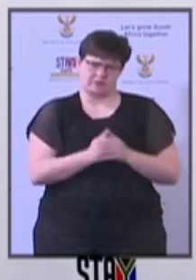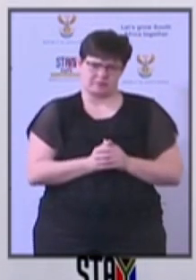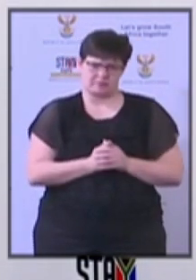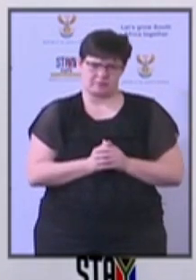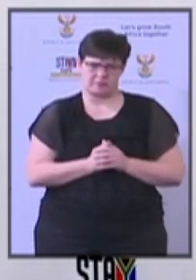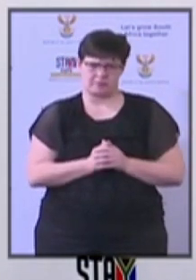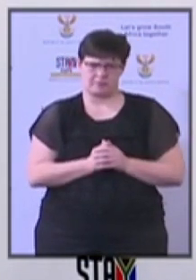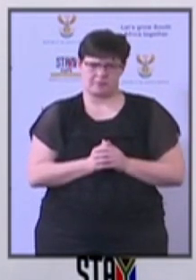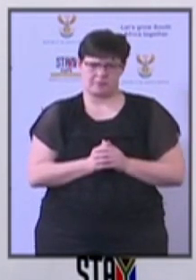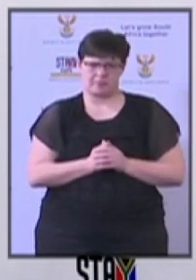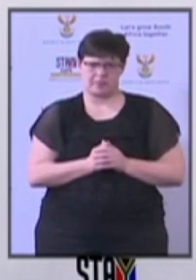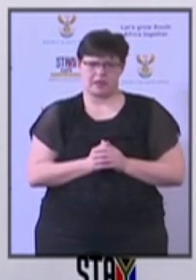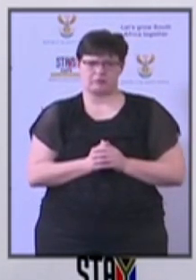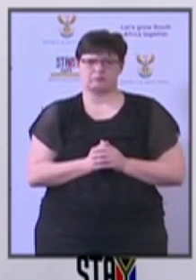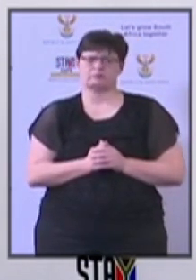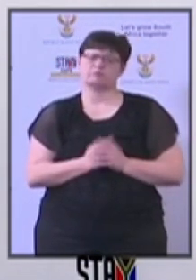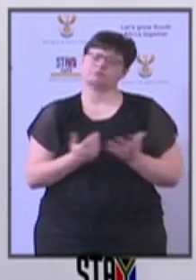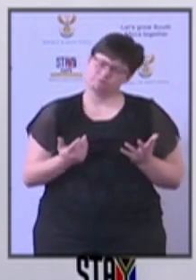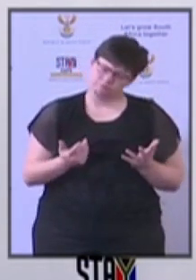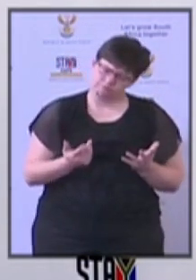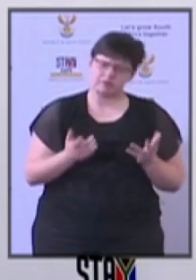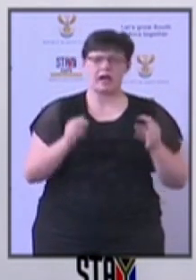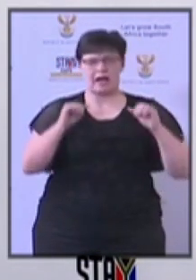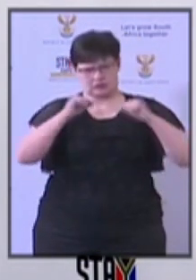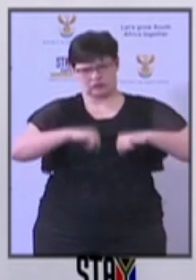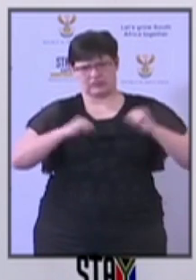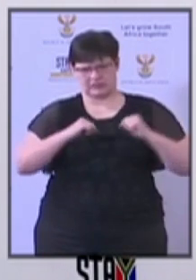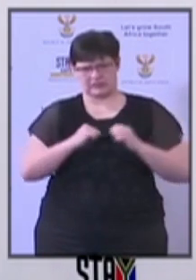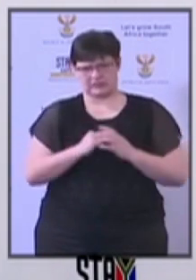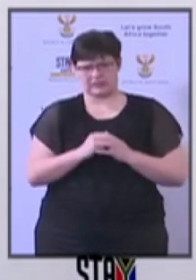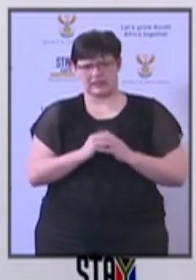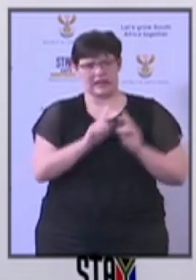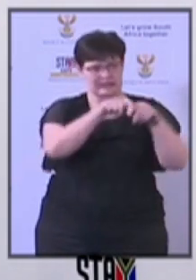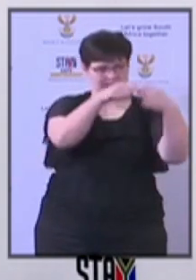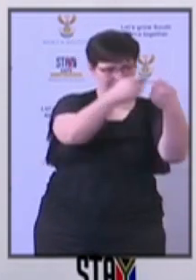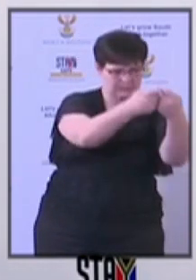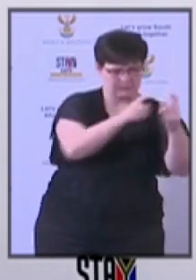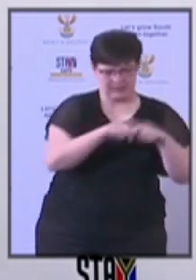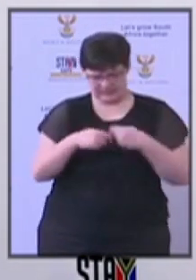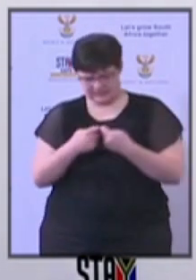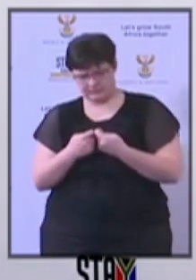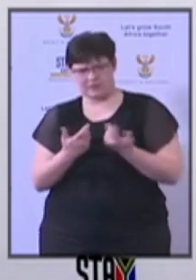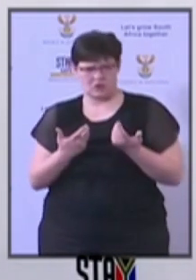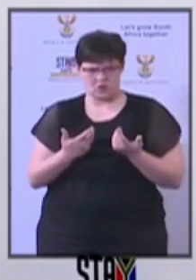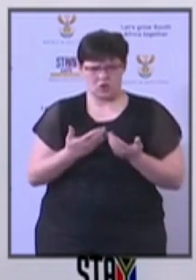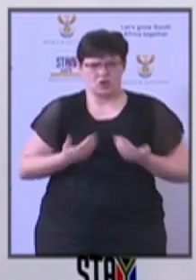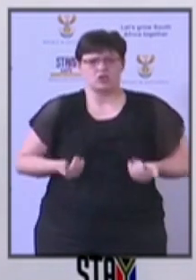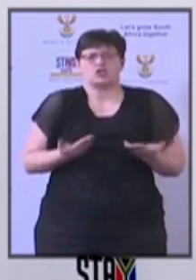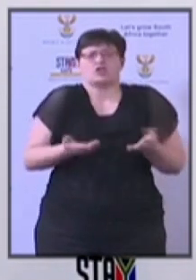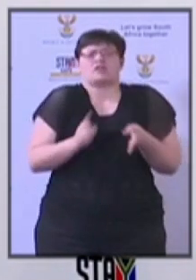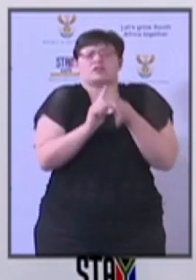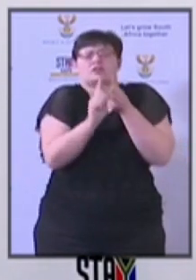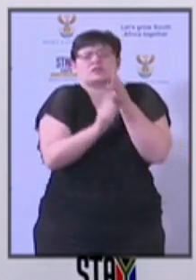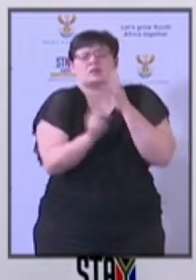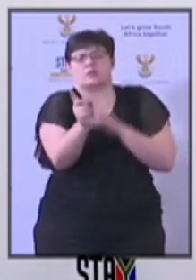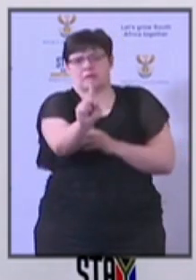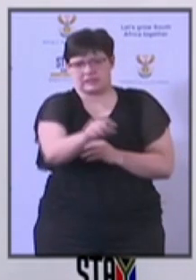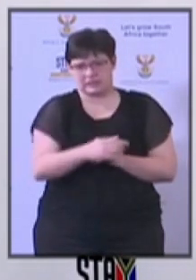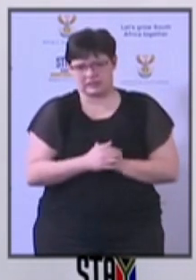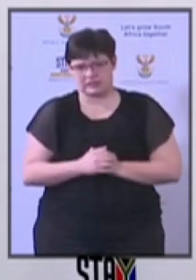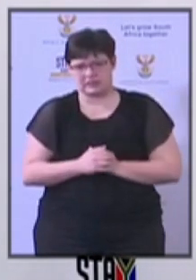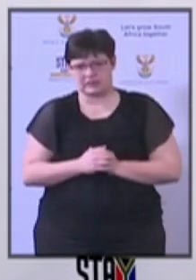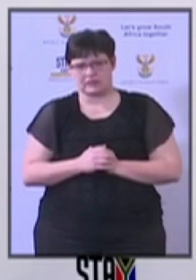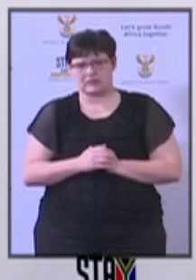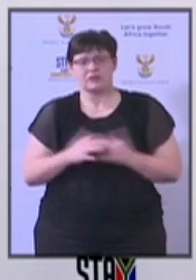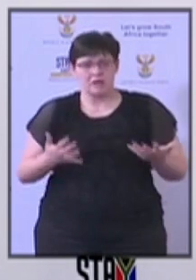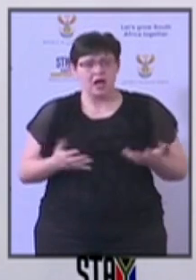But we agreed eventually that we'll put teams on both sides to tell us which service, because they were saying, for instance, there are